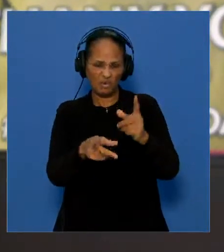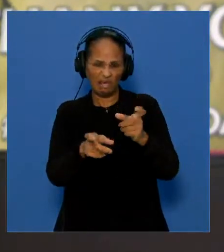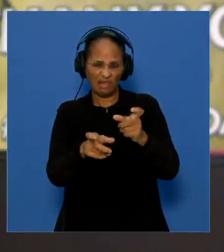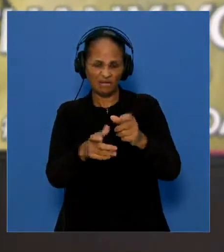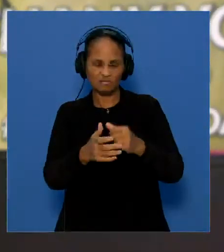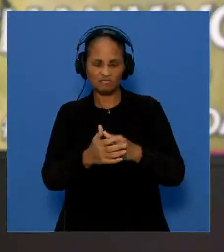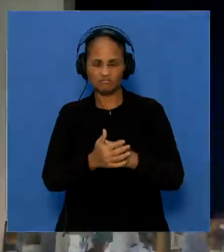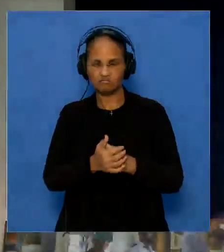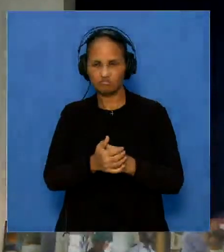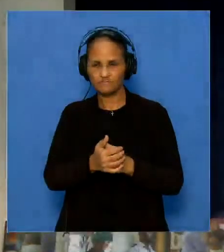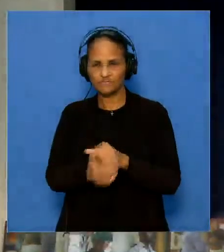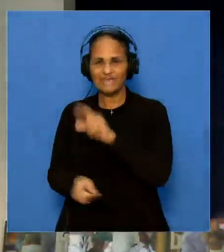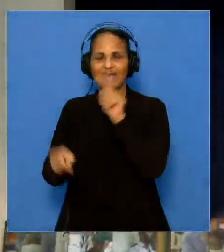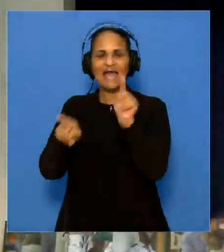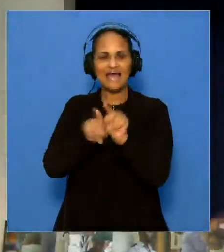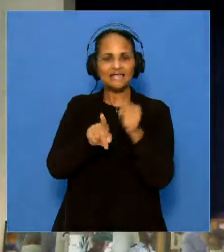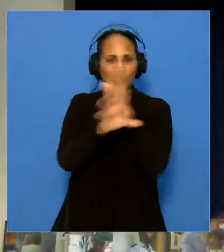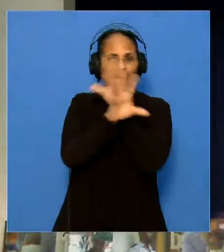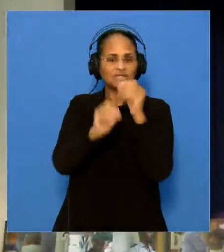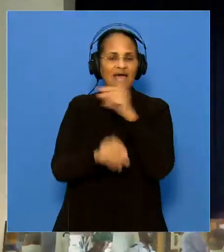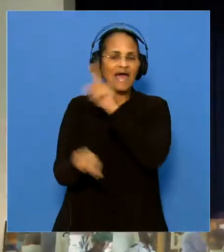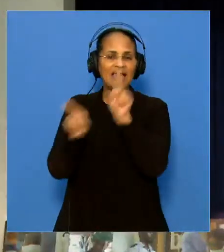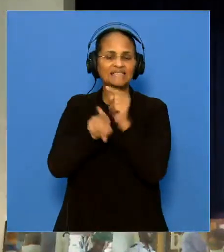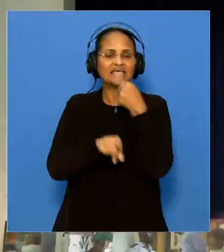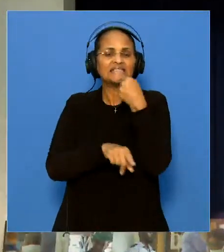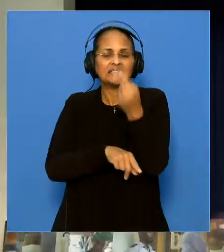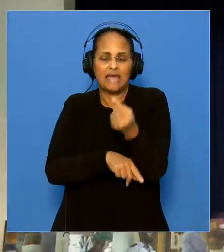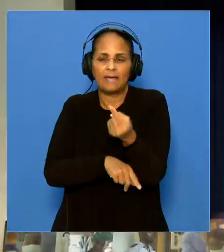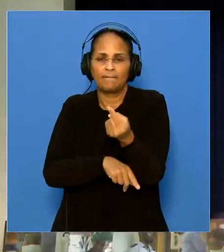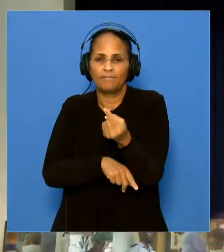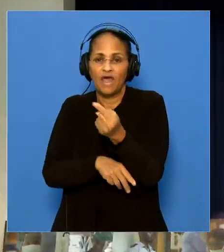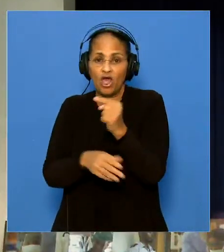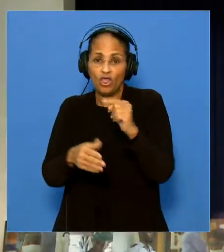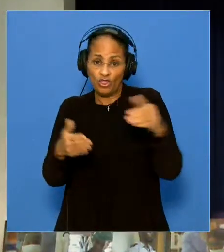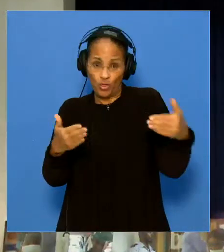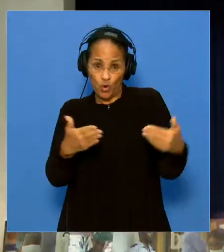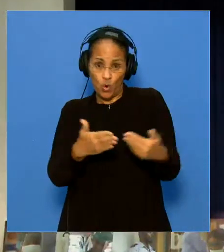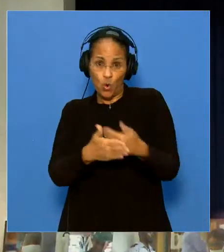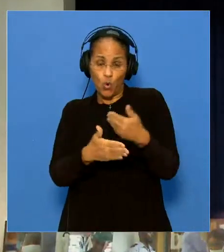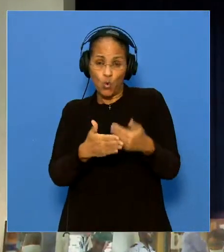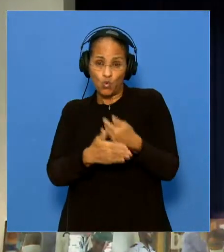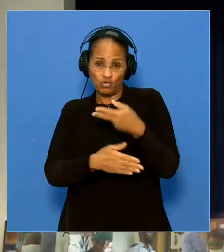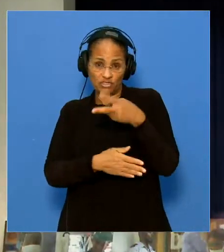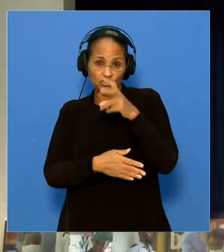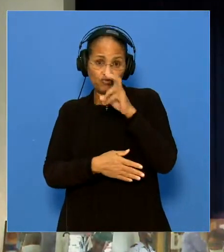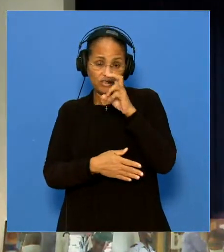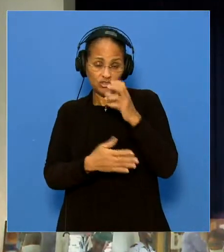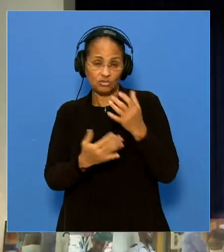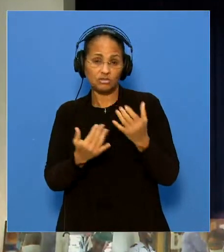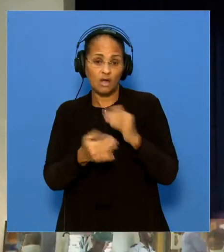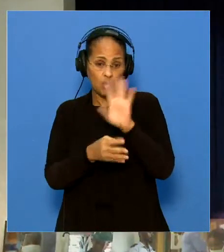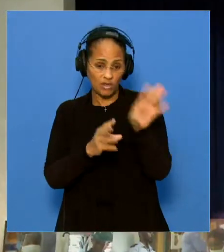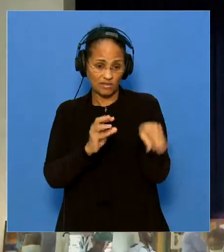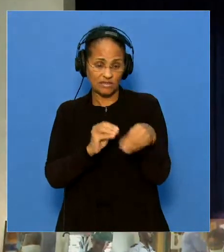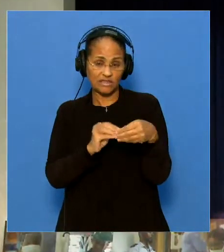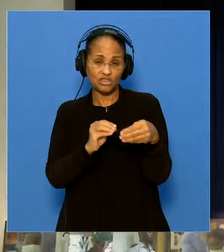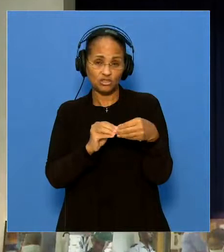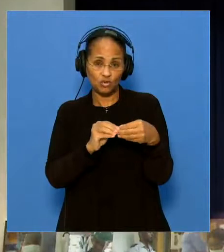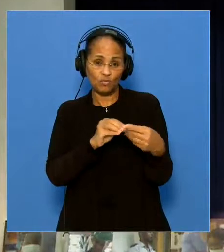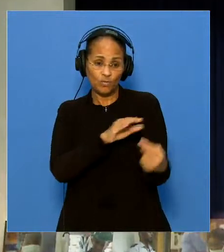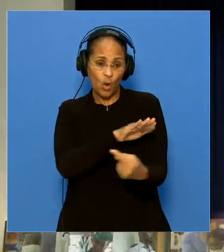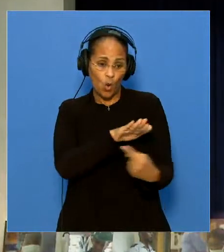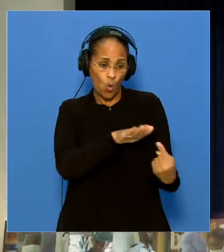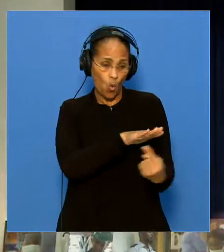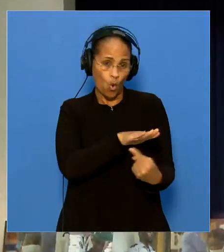And as I had indicated in my statement, Trevor, the new measures that are put in with the additional quarantine for persons